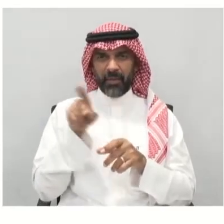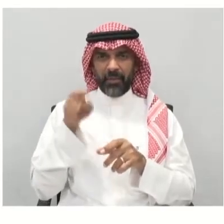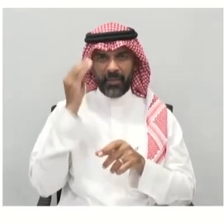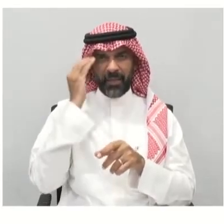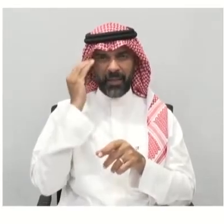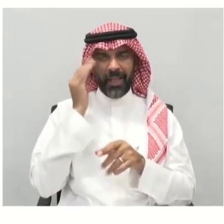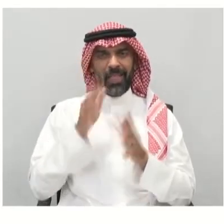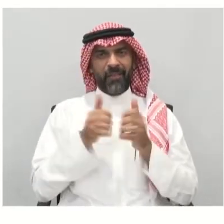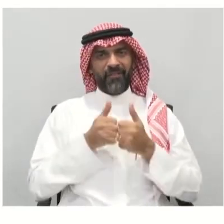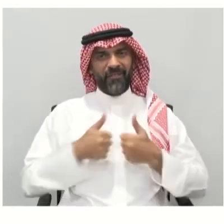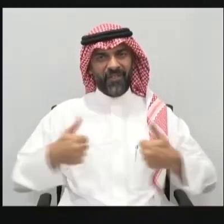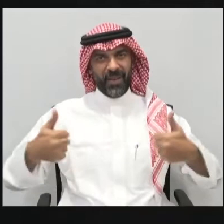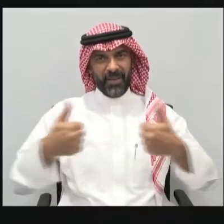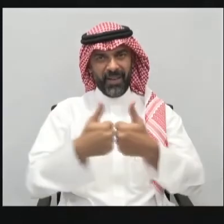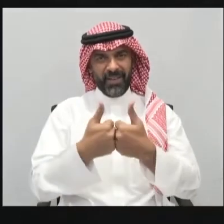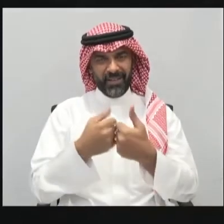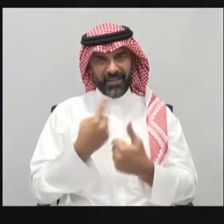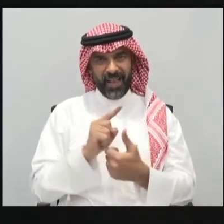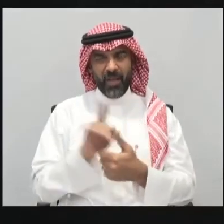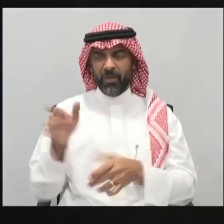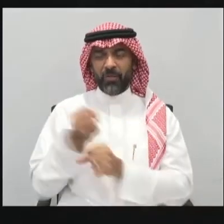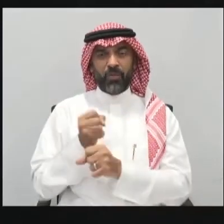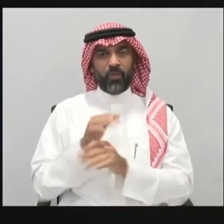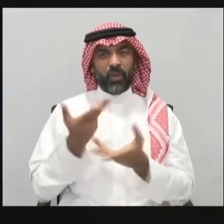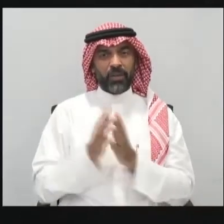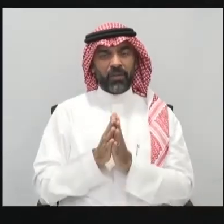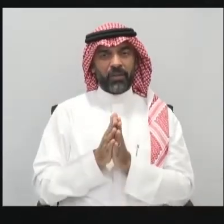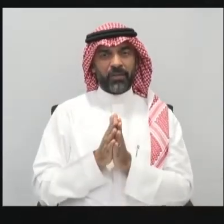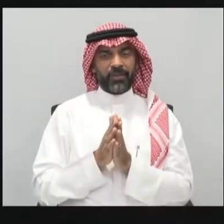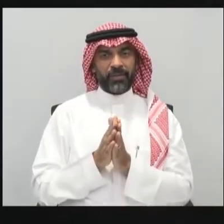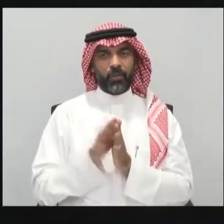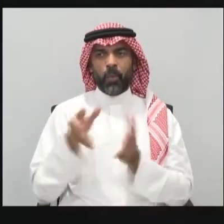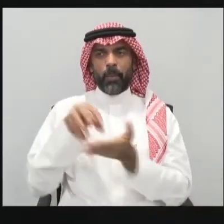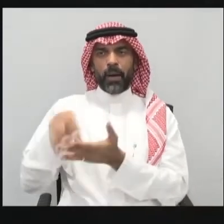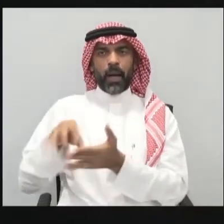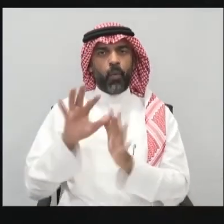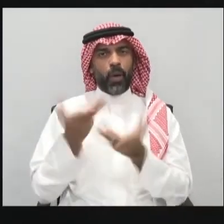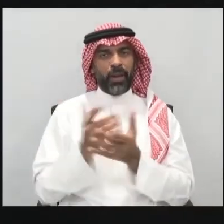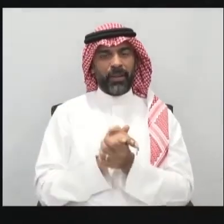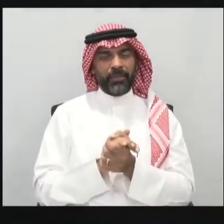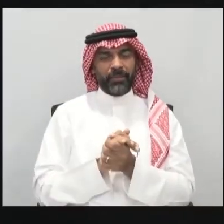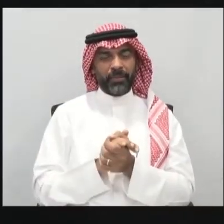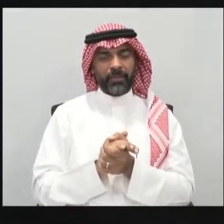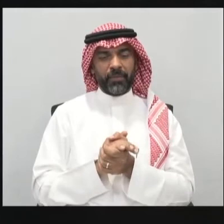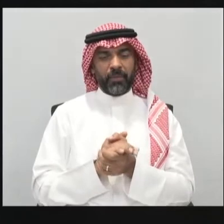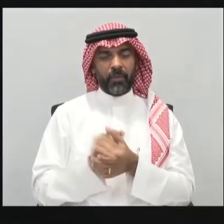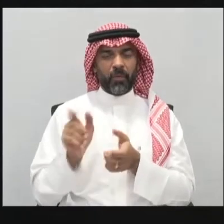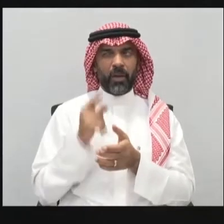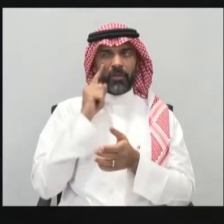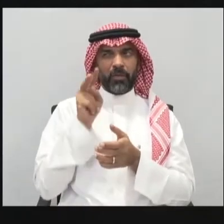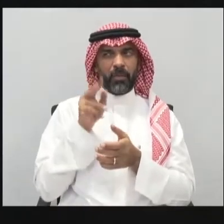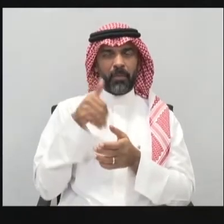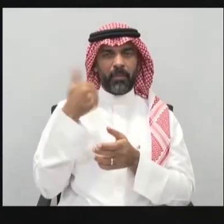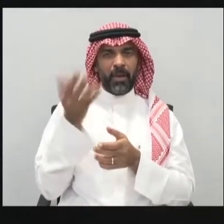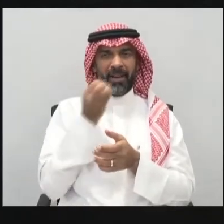whole family. What are they having? What are they doing? Right? I see food. When